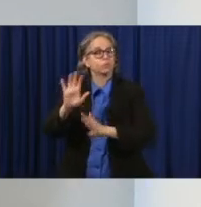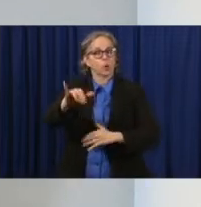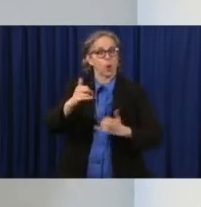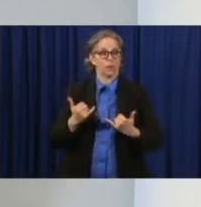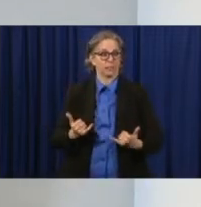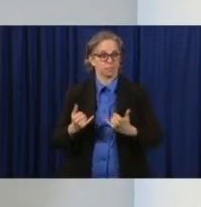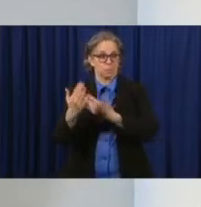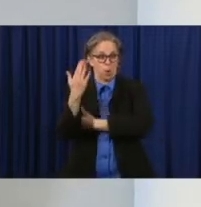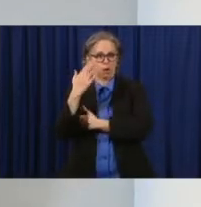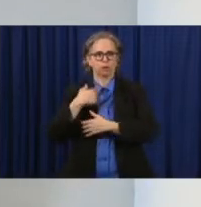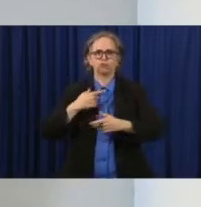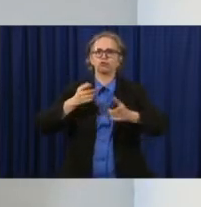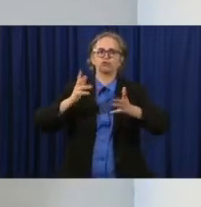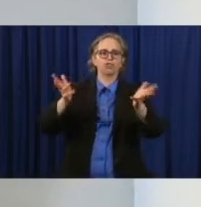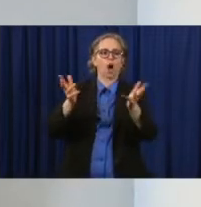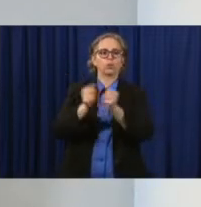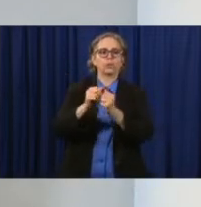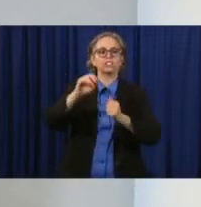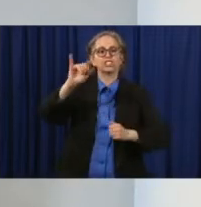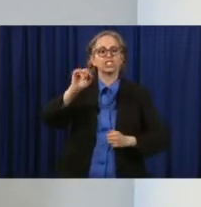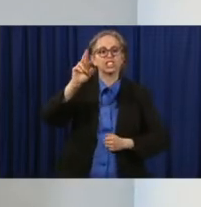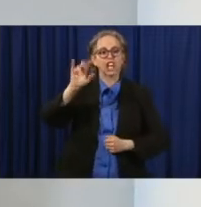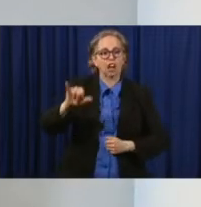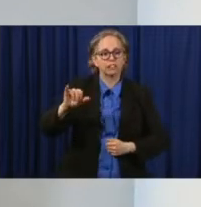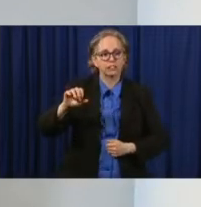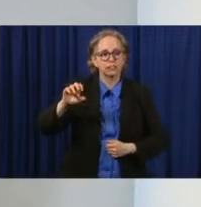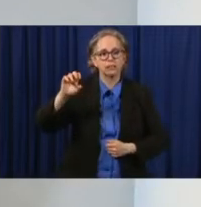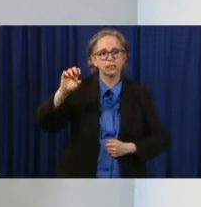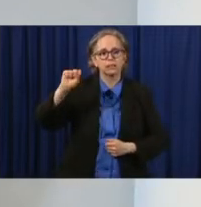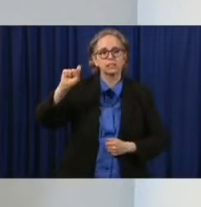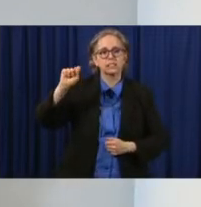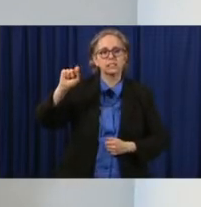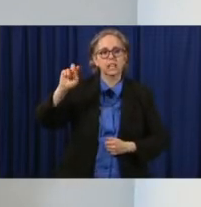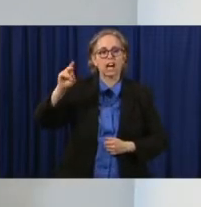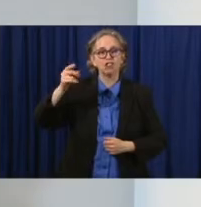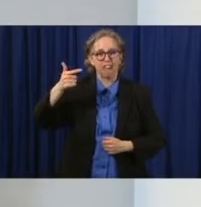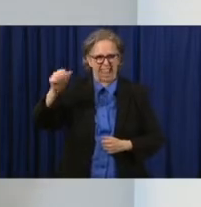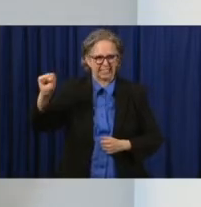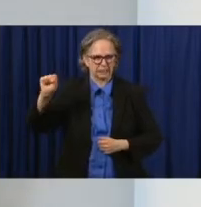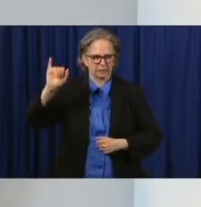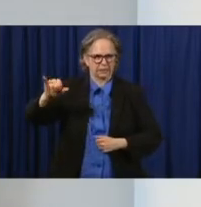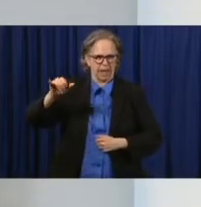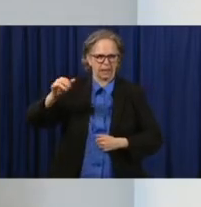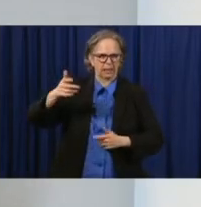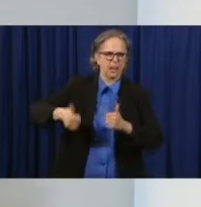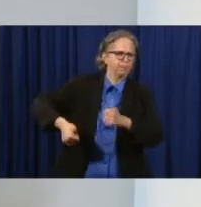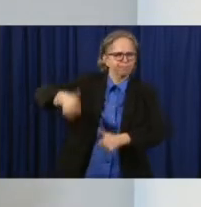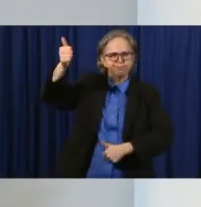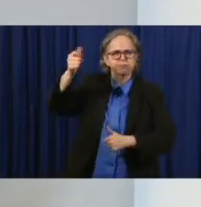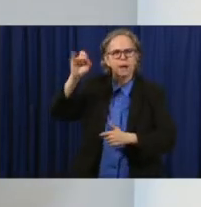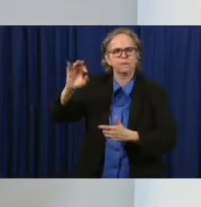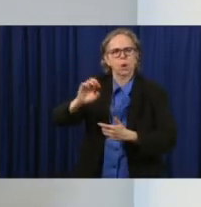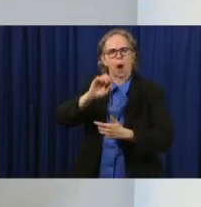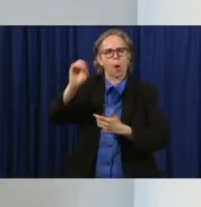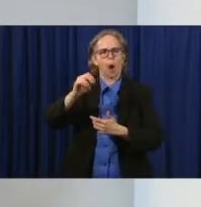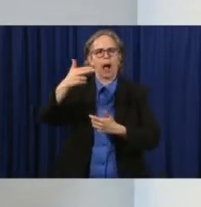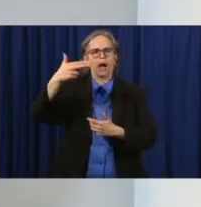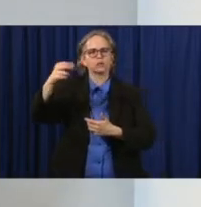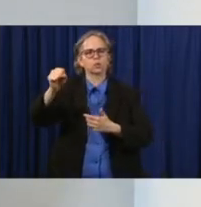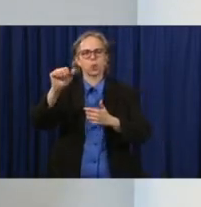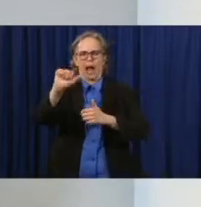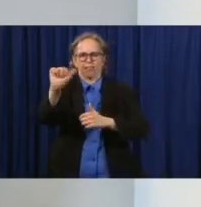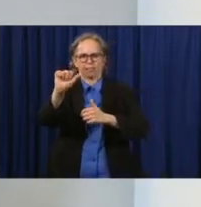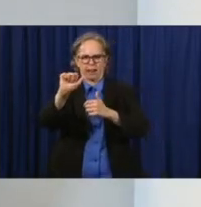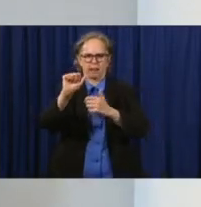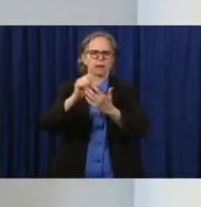the executive director at the Ohio High School Athletic Association. We are going to begin to coordinate with them on